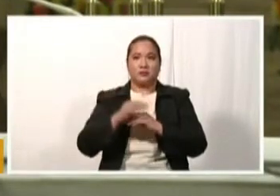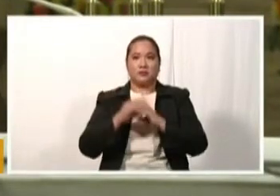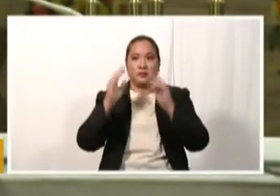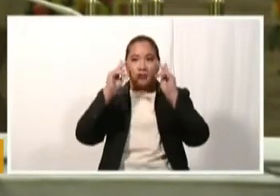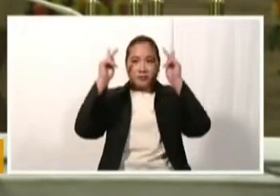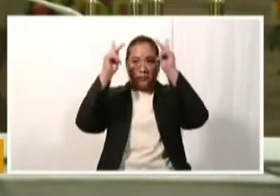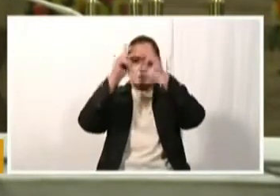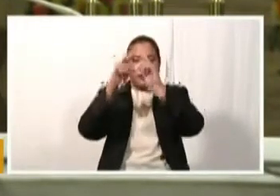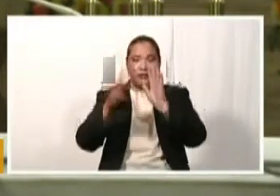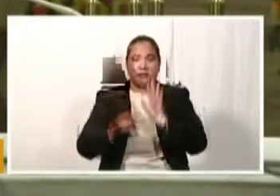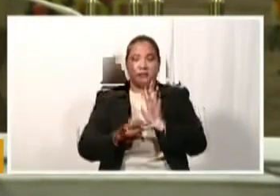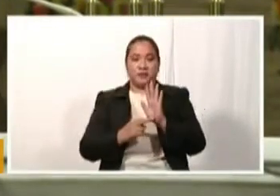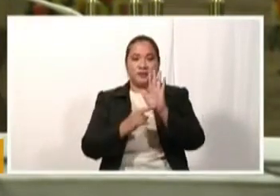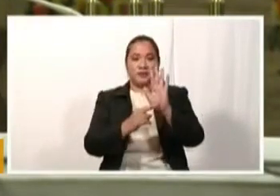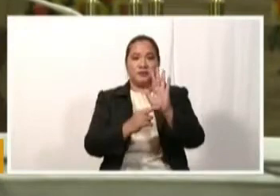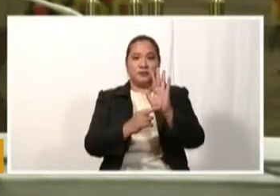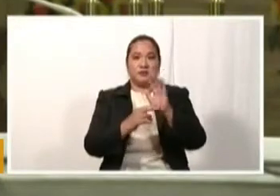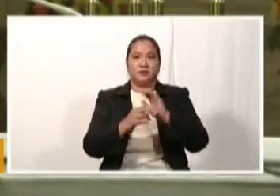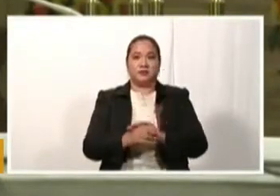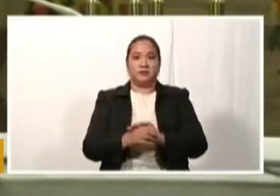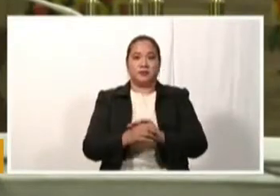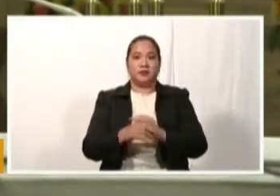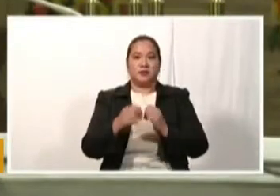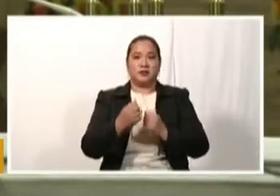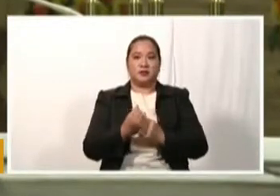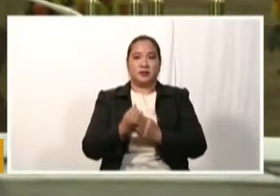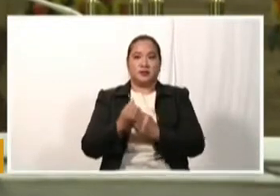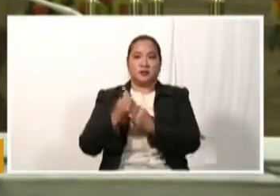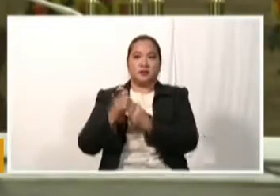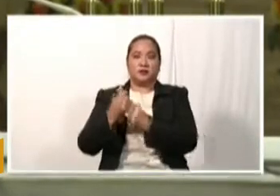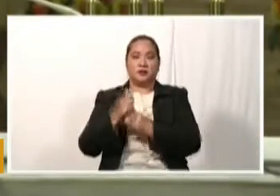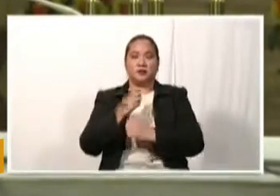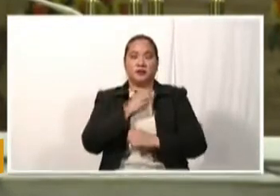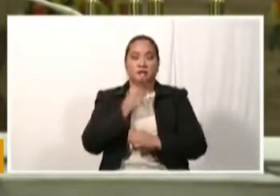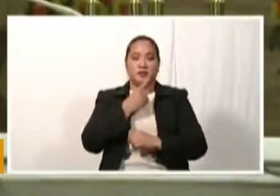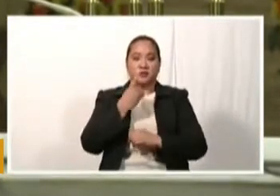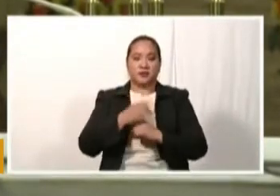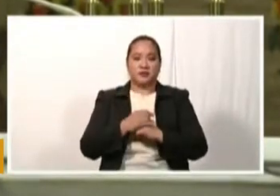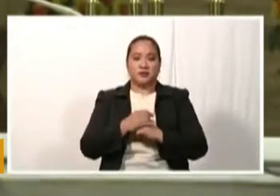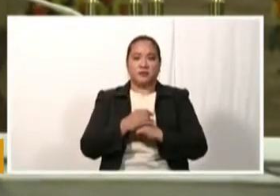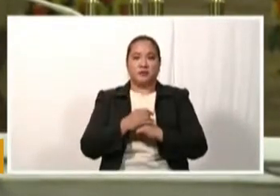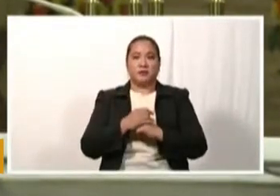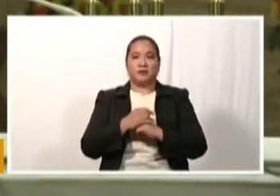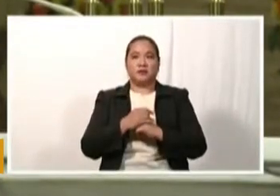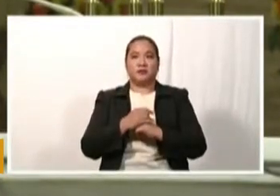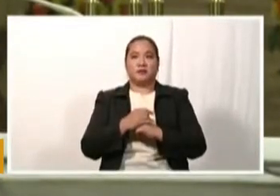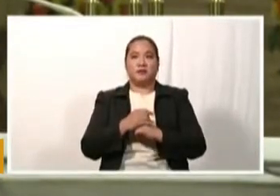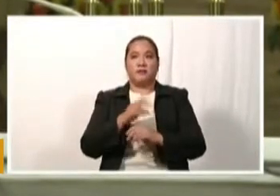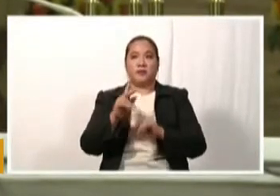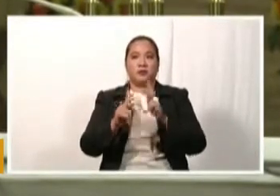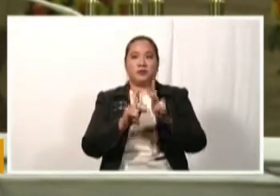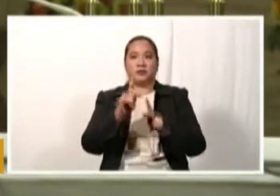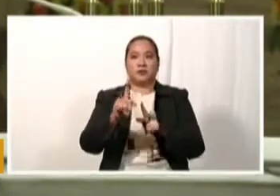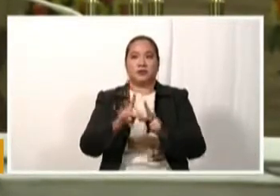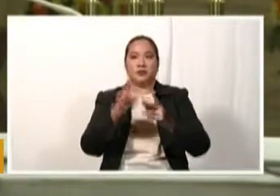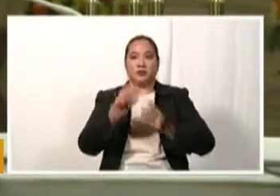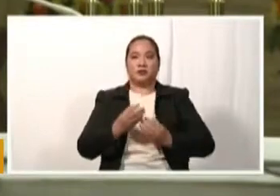concelebrating priests, assisting deacons, persons in consecrated life,